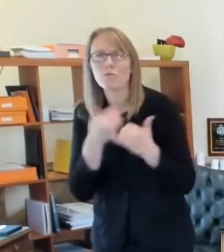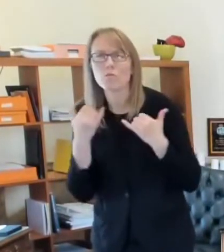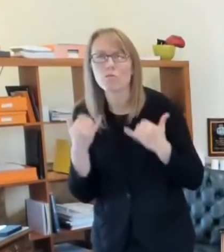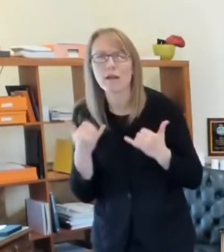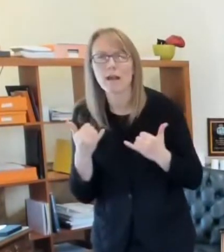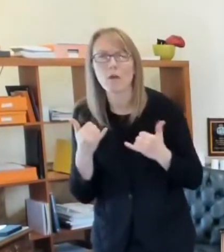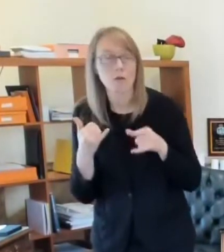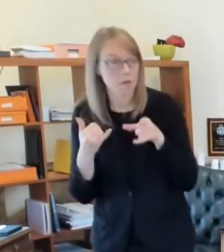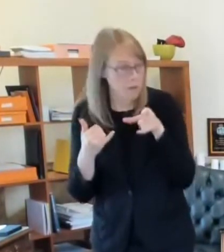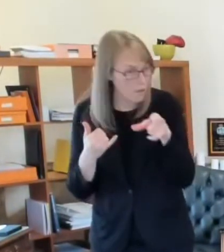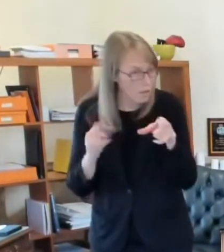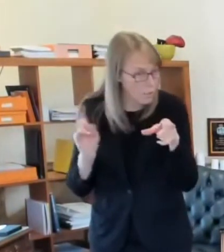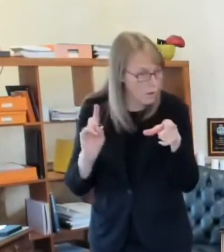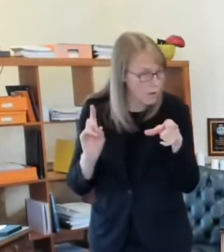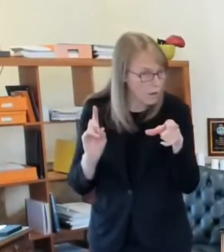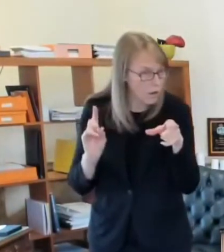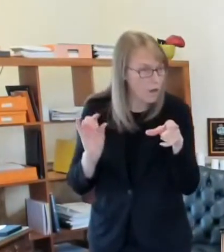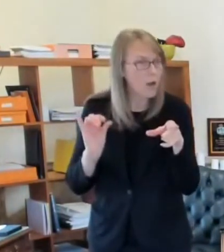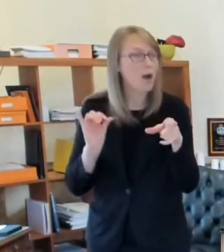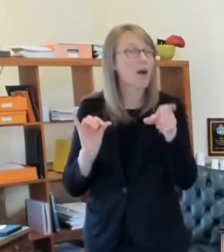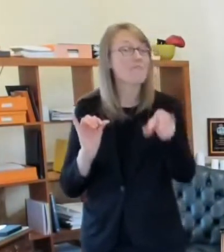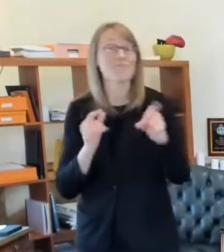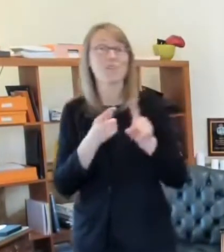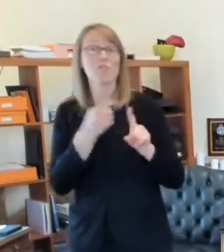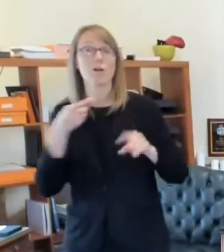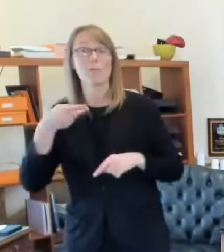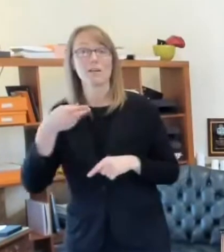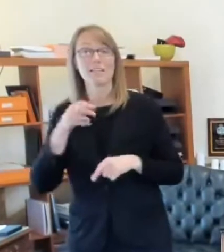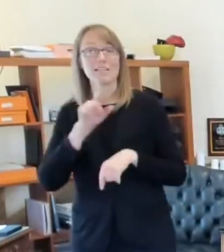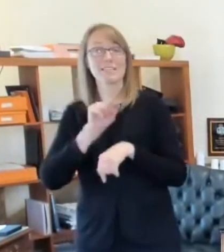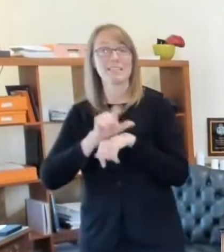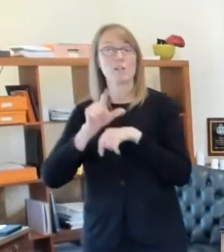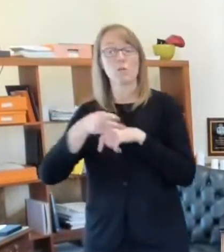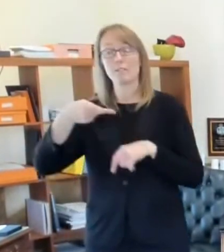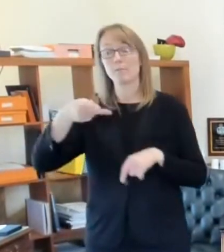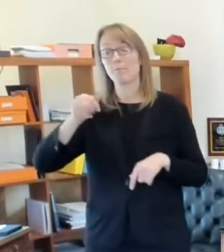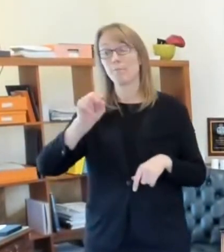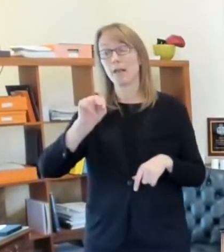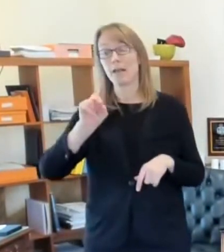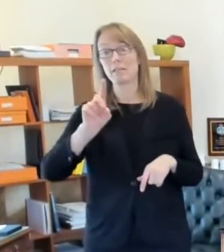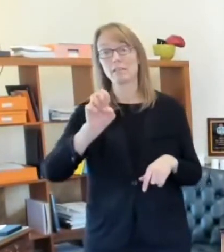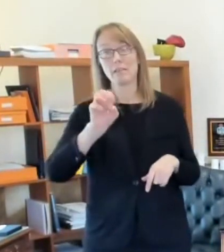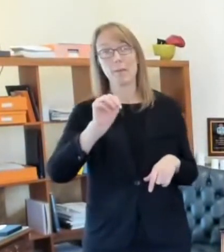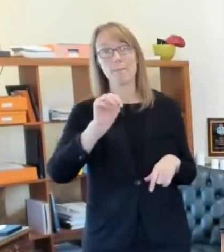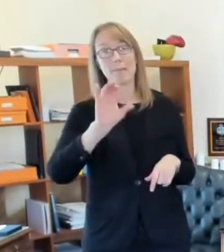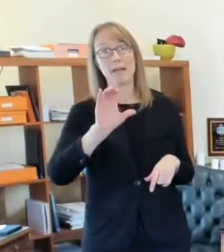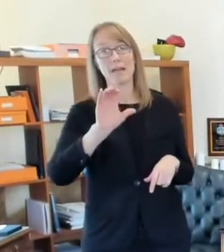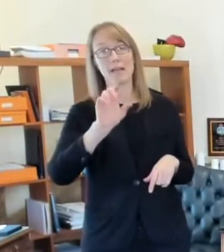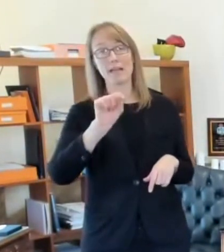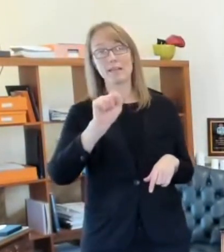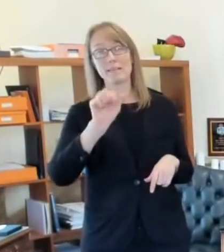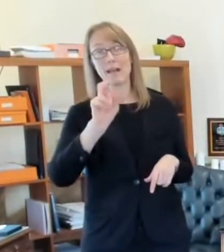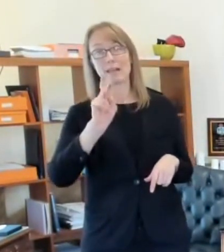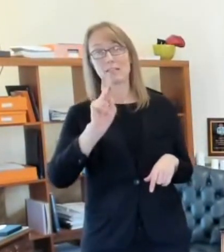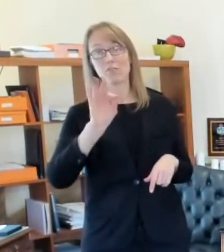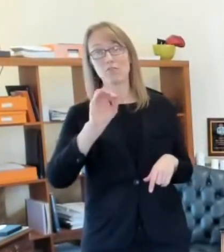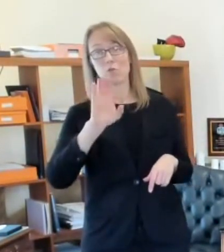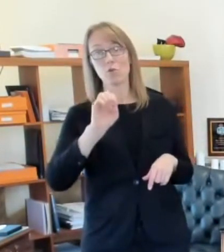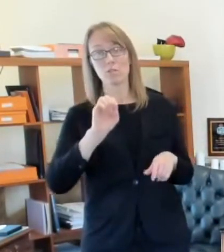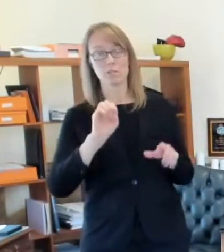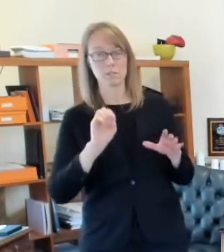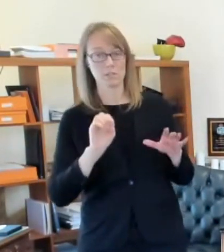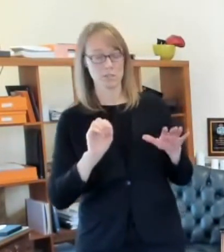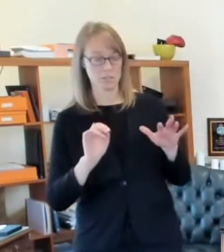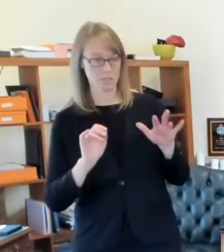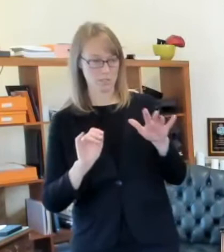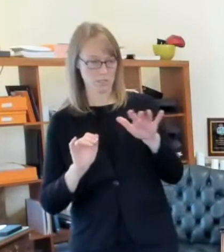website? Oh, that's on the pandemic task force. What's the answer? So We don't know. That doesn't tell us how many